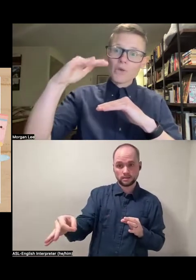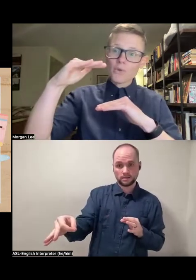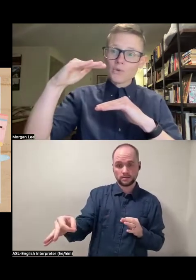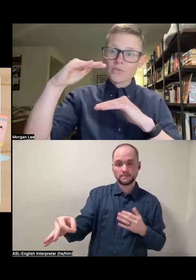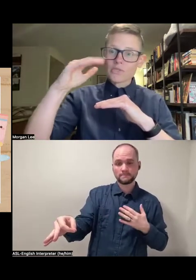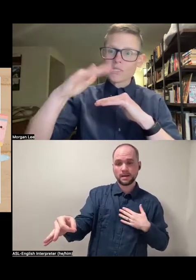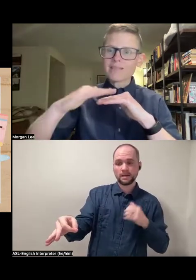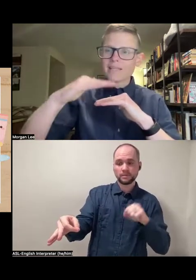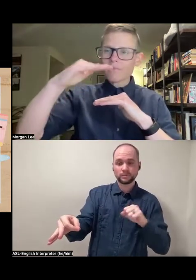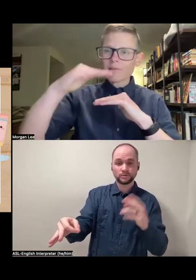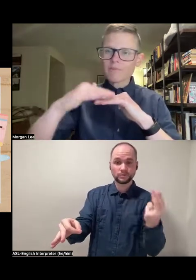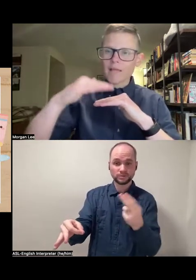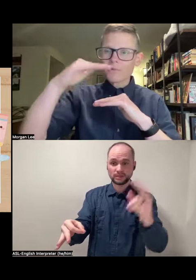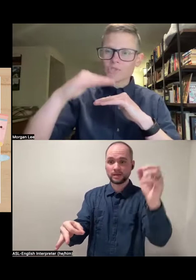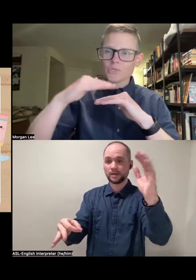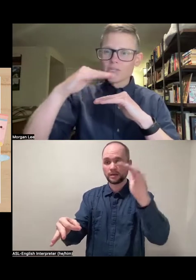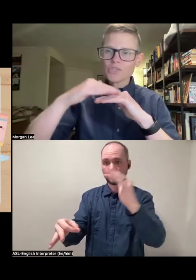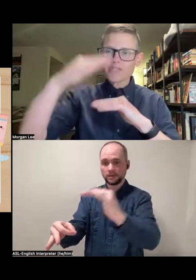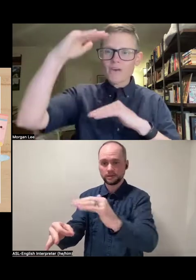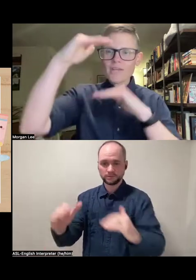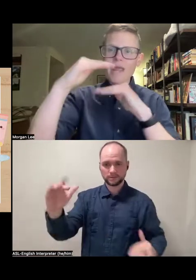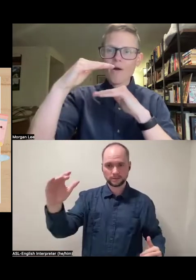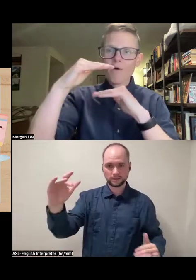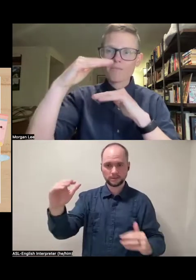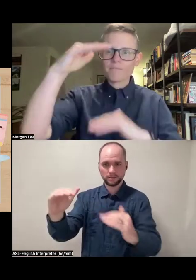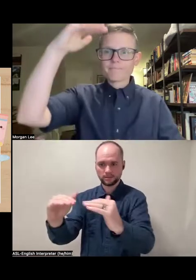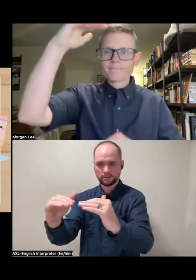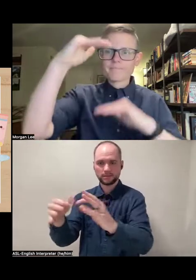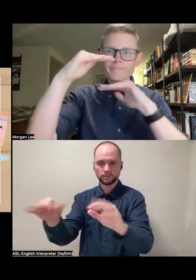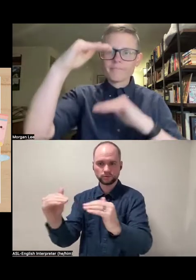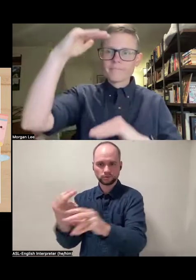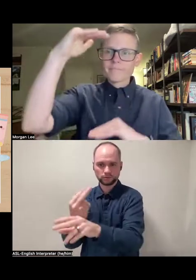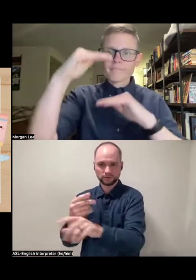able to use. So it's like the level of language usage gets very narrow.